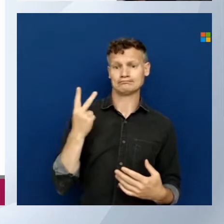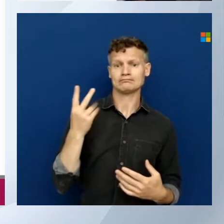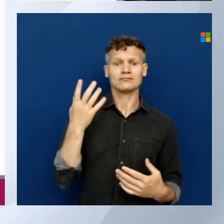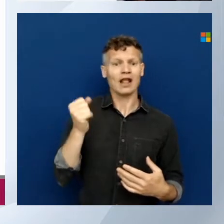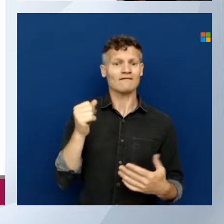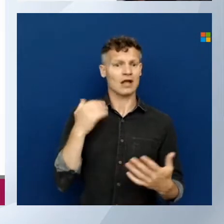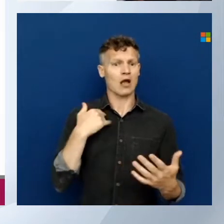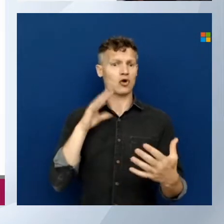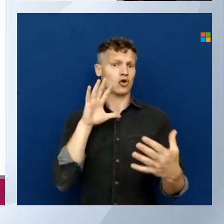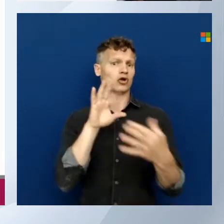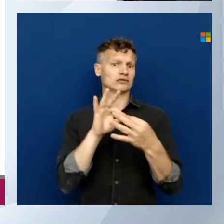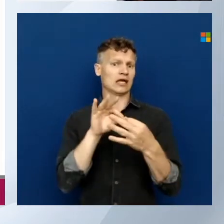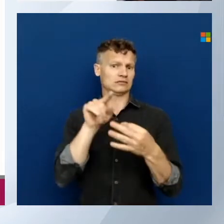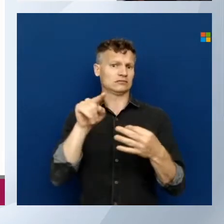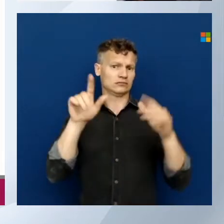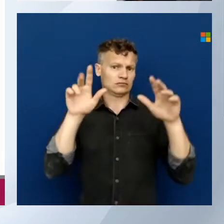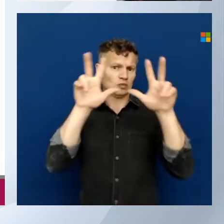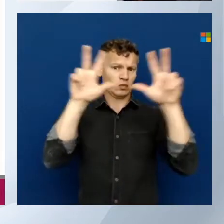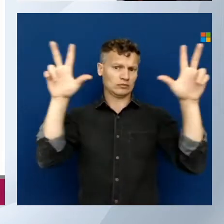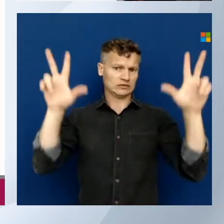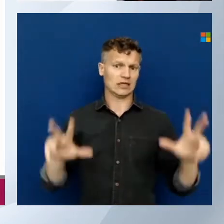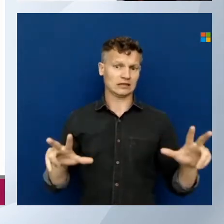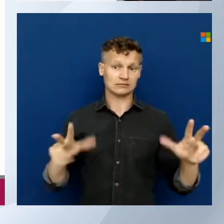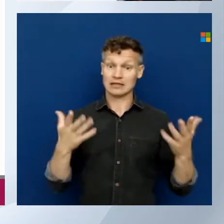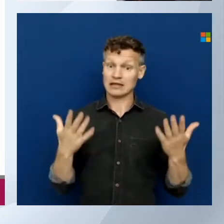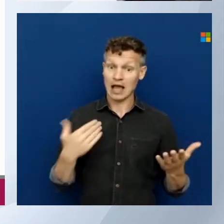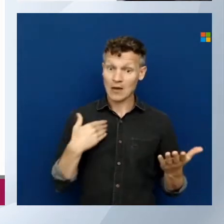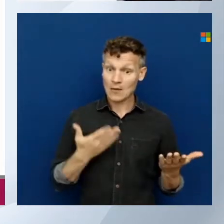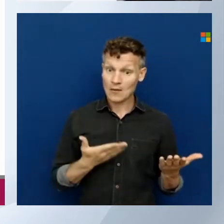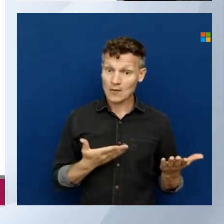And if Esther is ready, yes, let's get started.